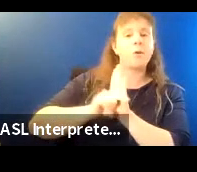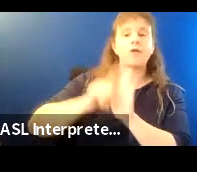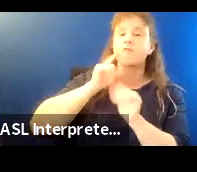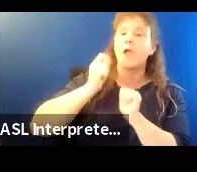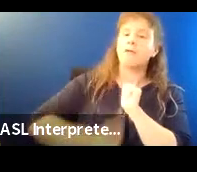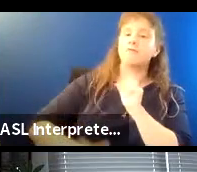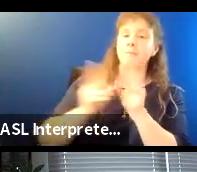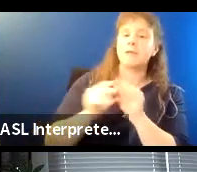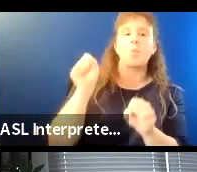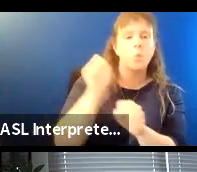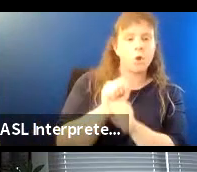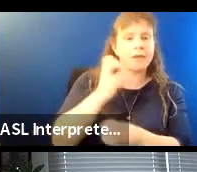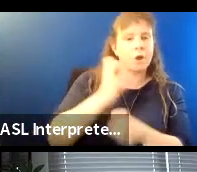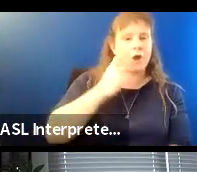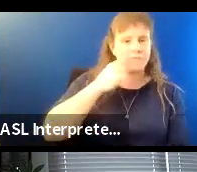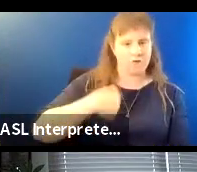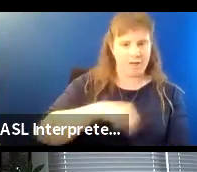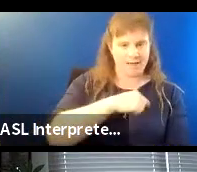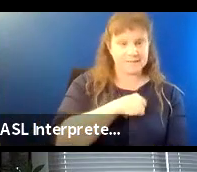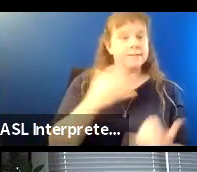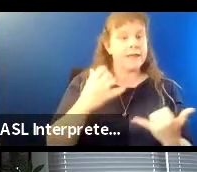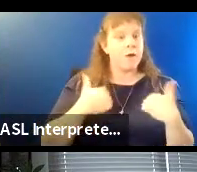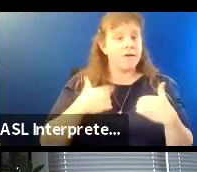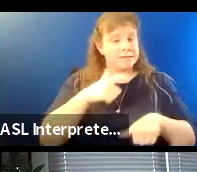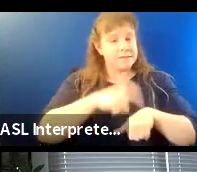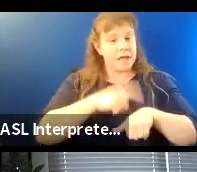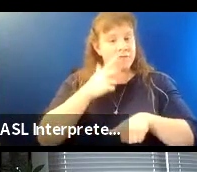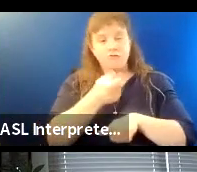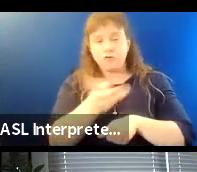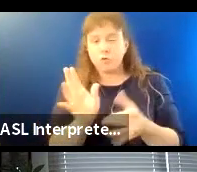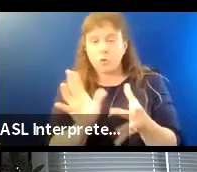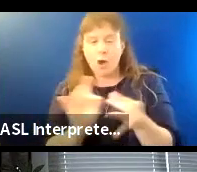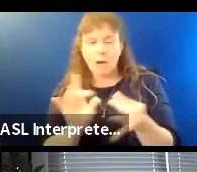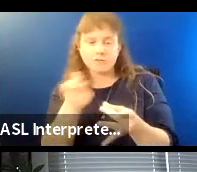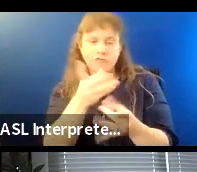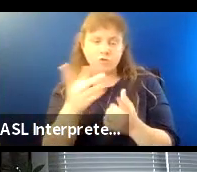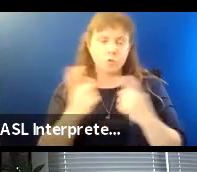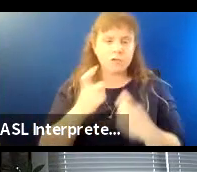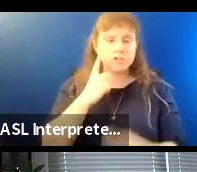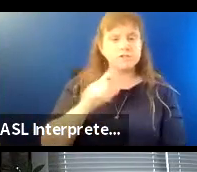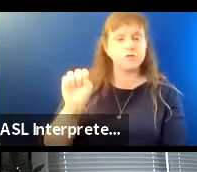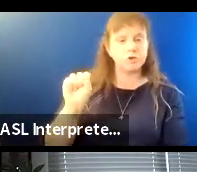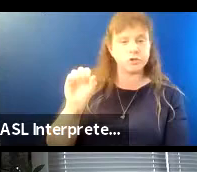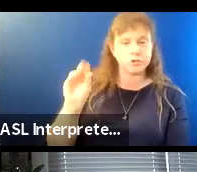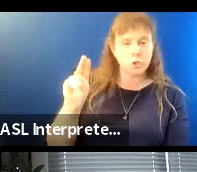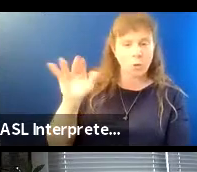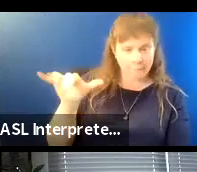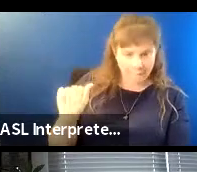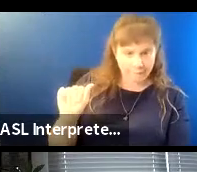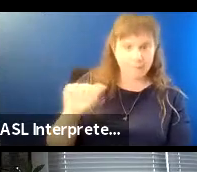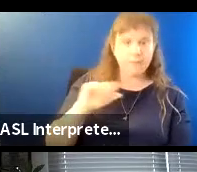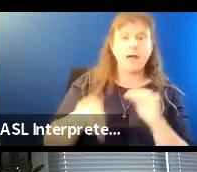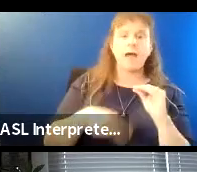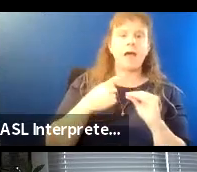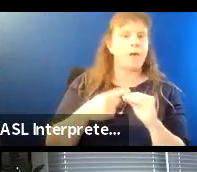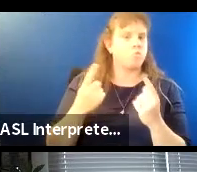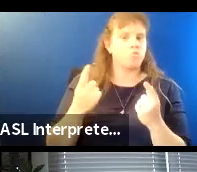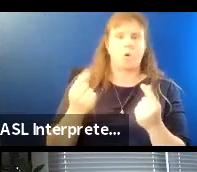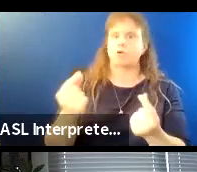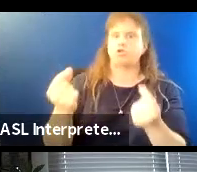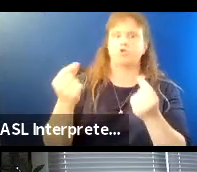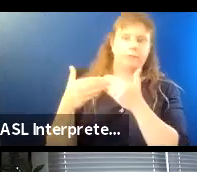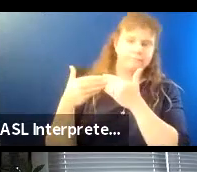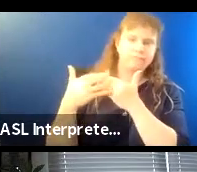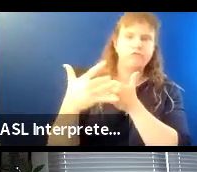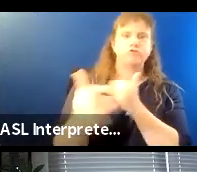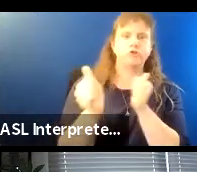So we've got time for a few comments or questions for Sonia about where we're heading with community outreach and